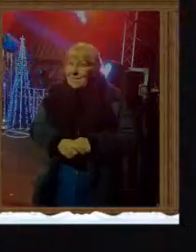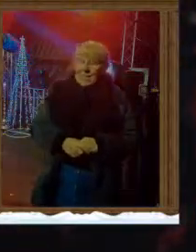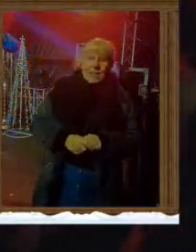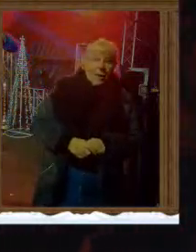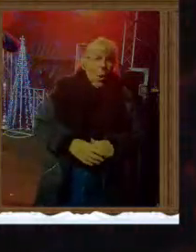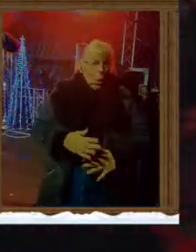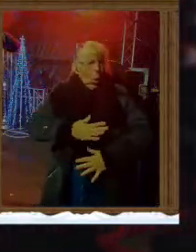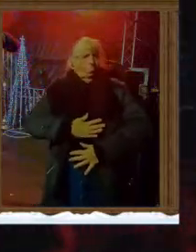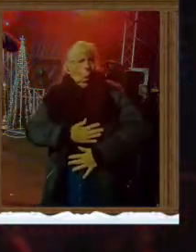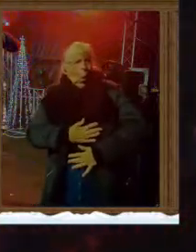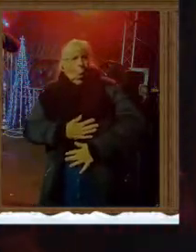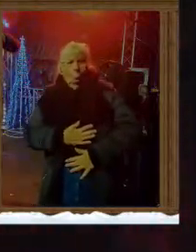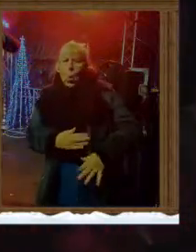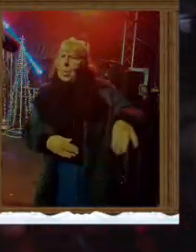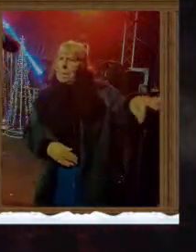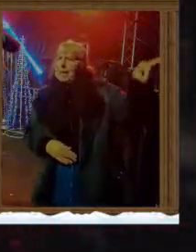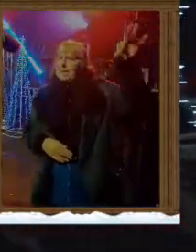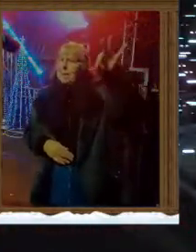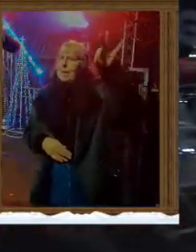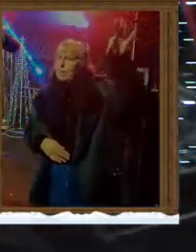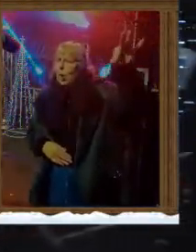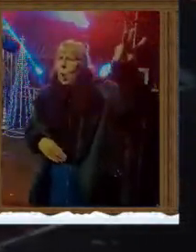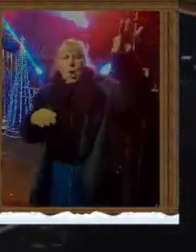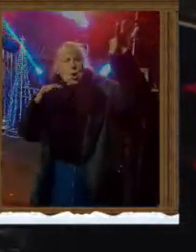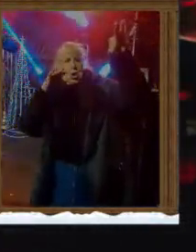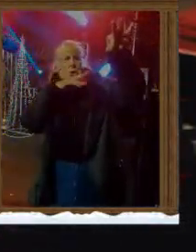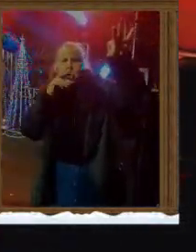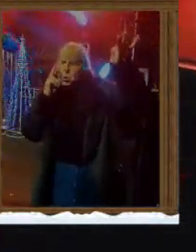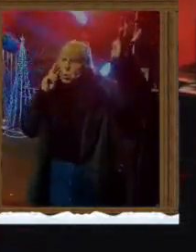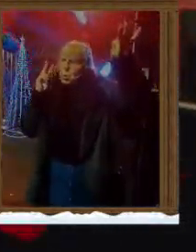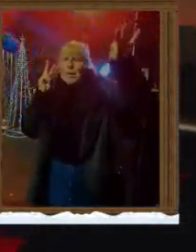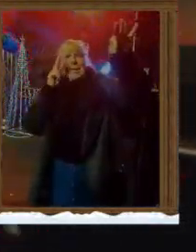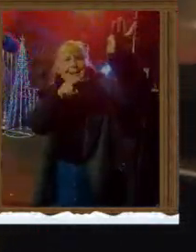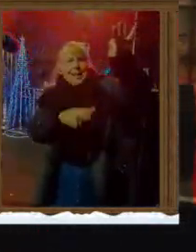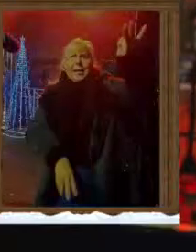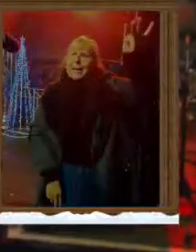meet. Ho, ho, the mistletoe is hung where you can see.